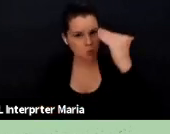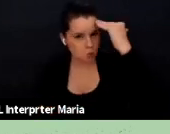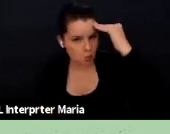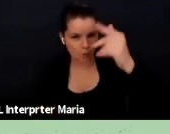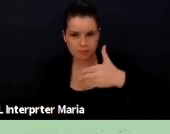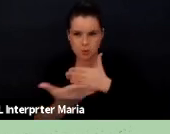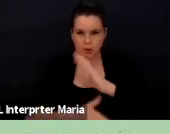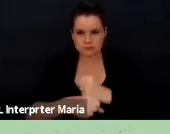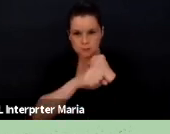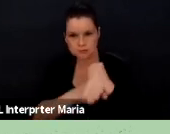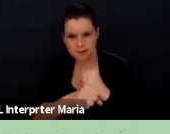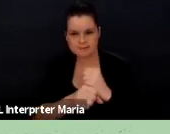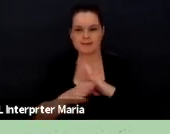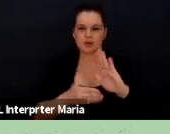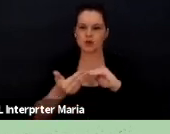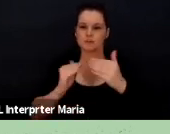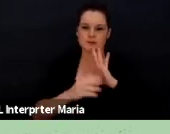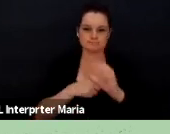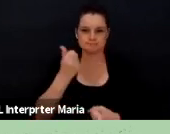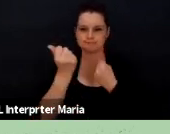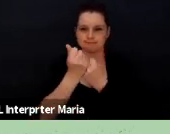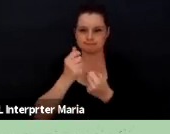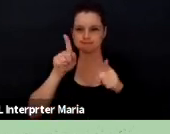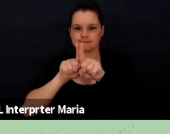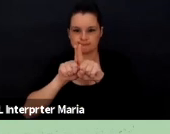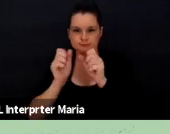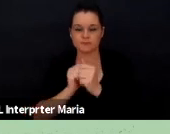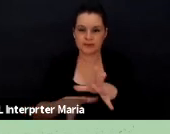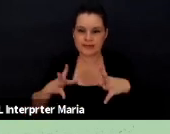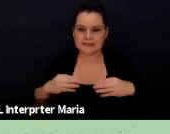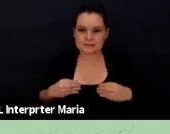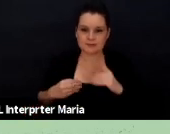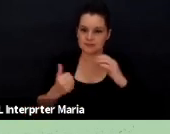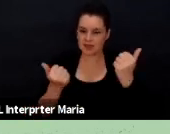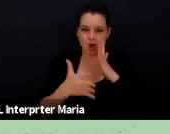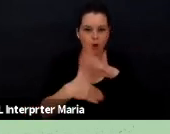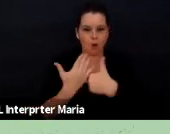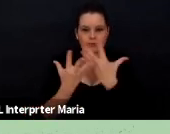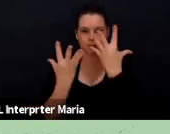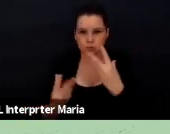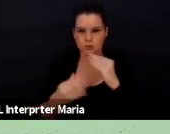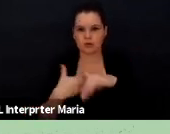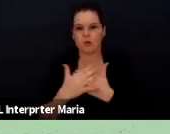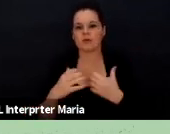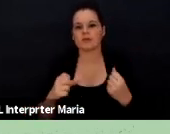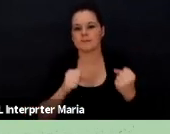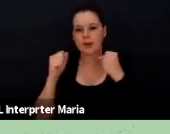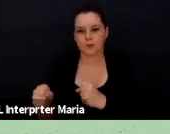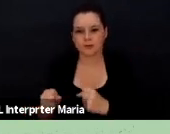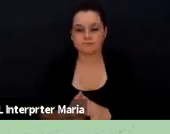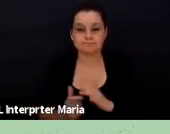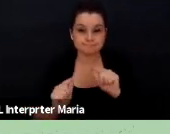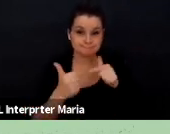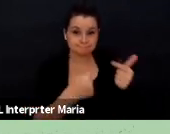are protected and that their communities stand with them and accept them for all their beauty and power. Over to you,